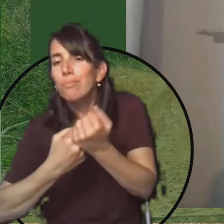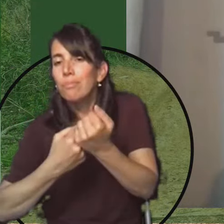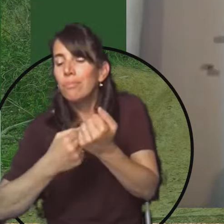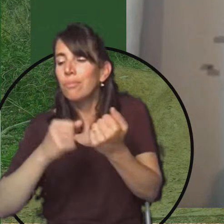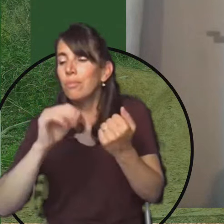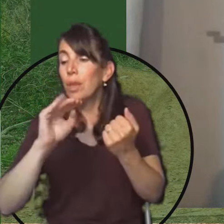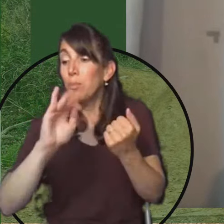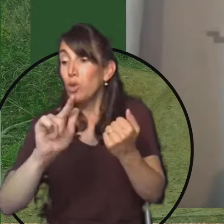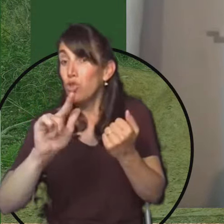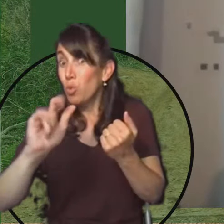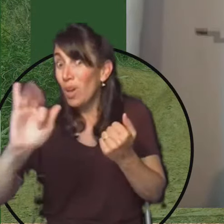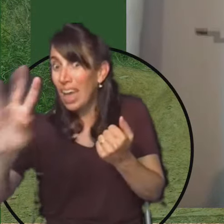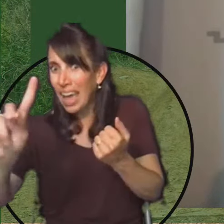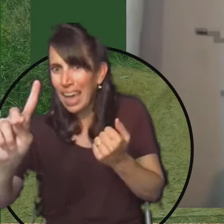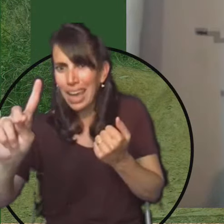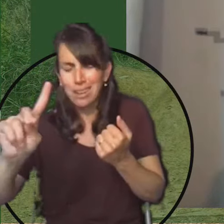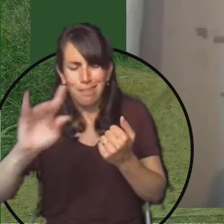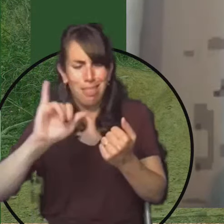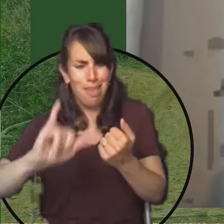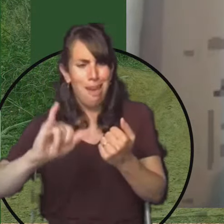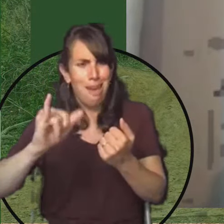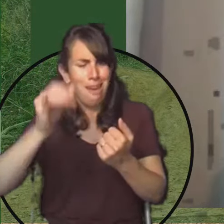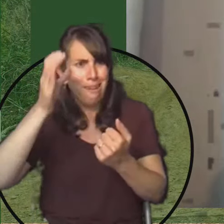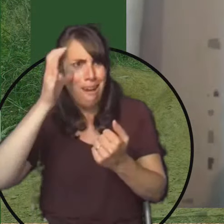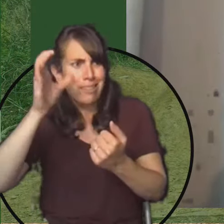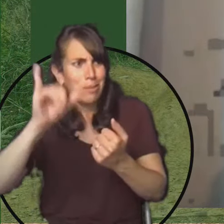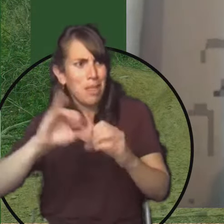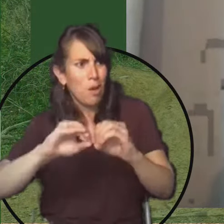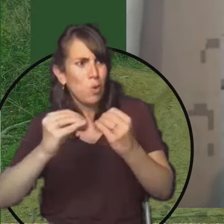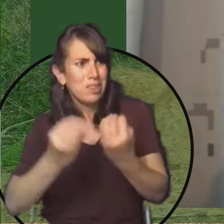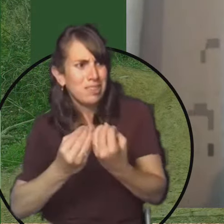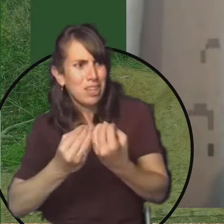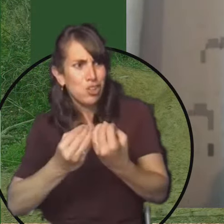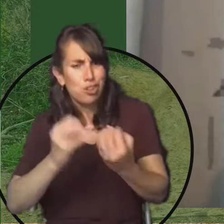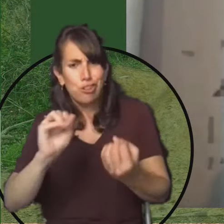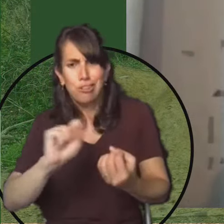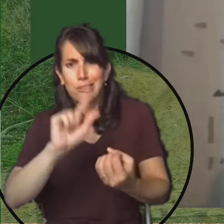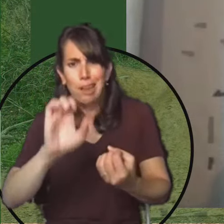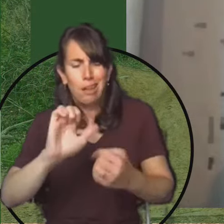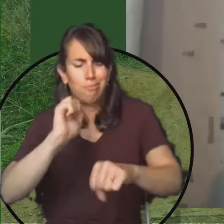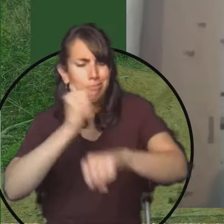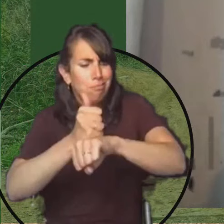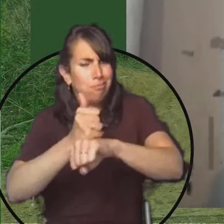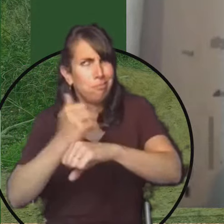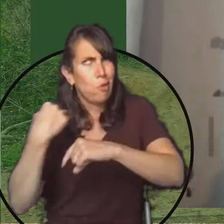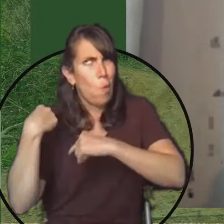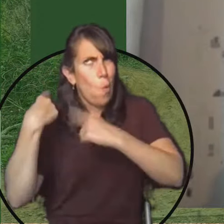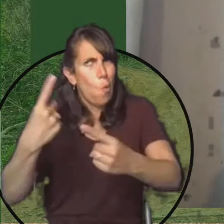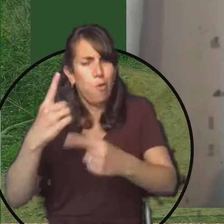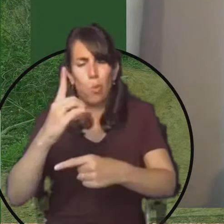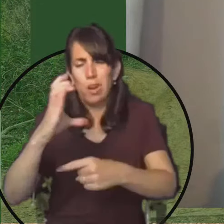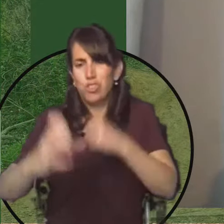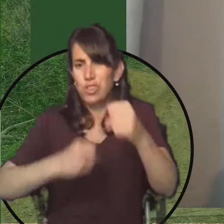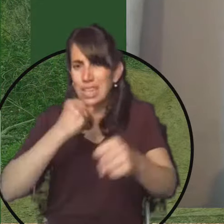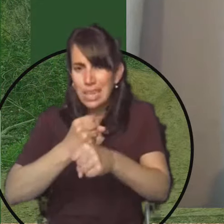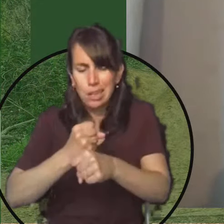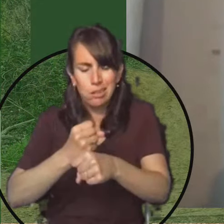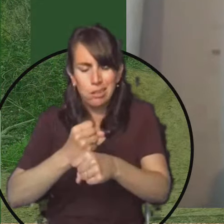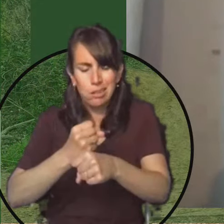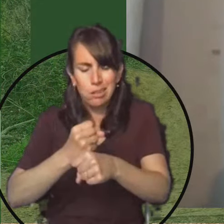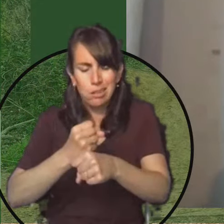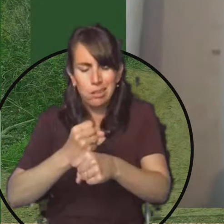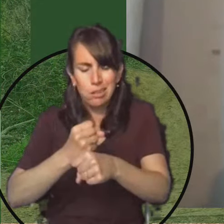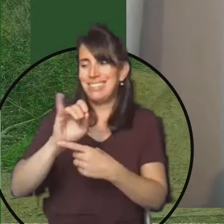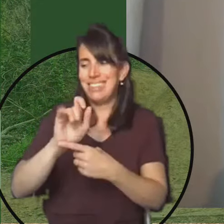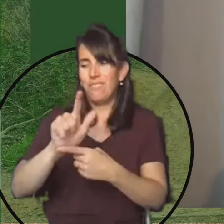been around for over 100 years. It was instrumental in terms of the civil rights movement. Many working class people, poor people,